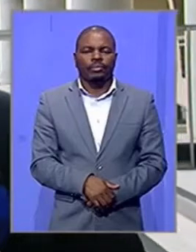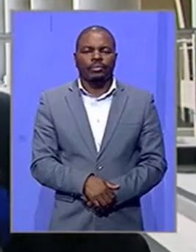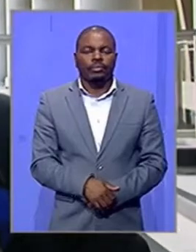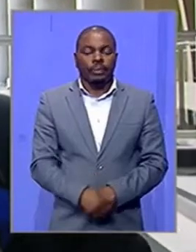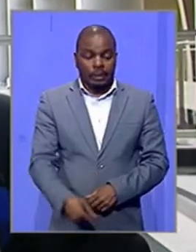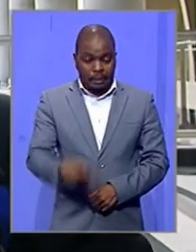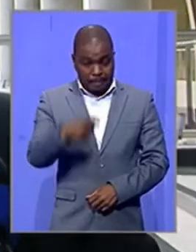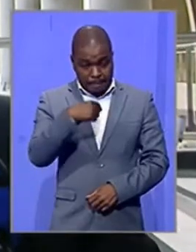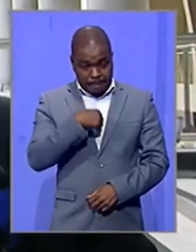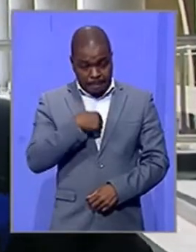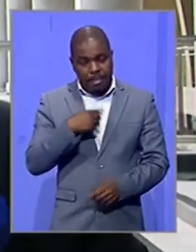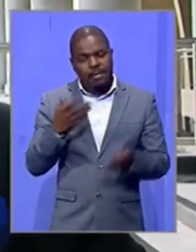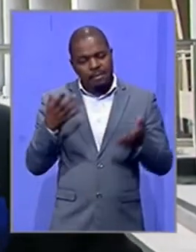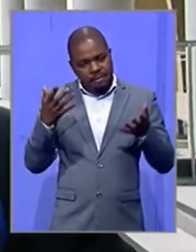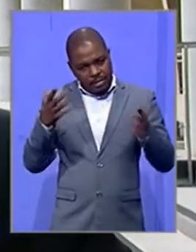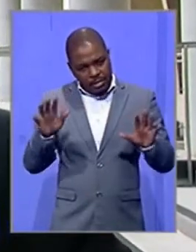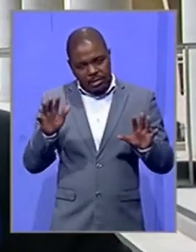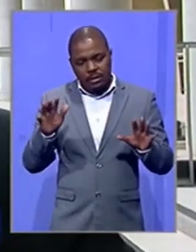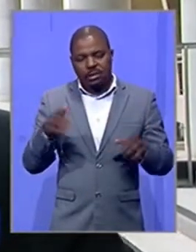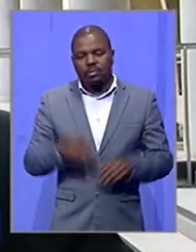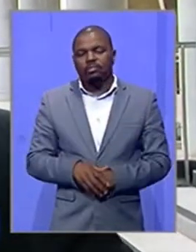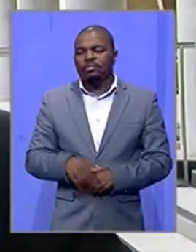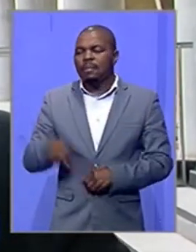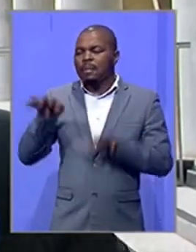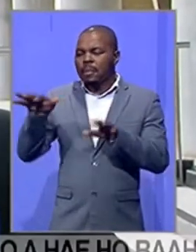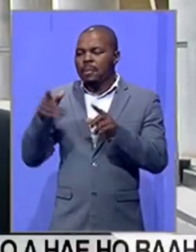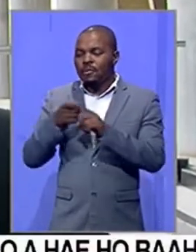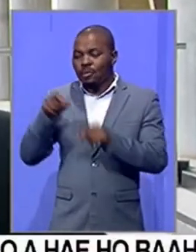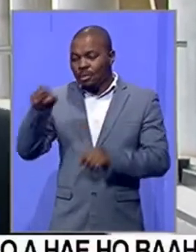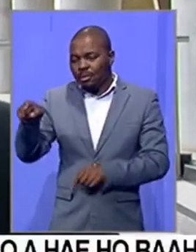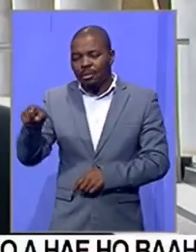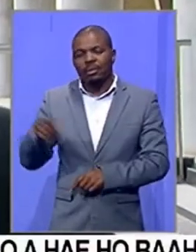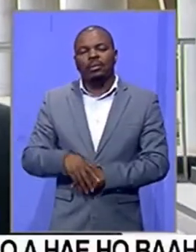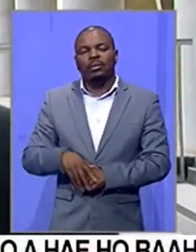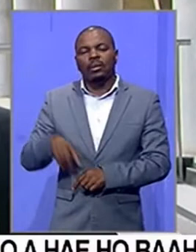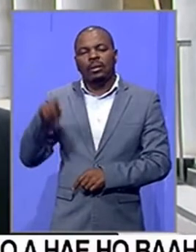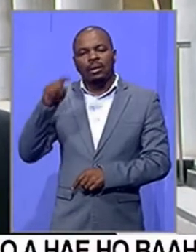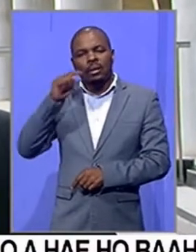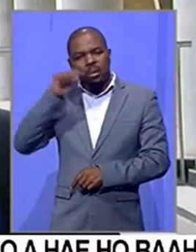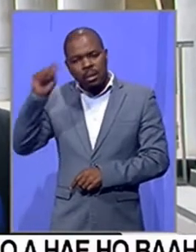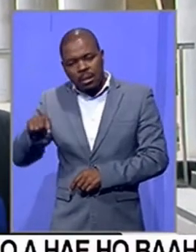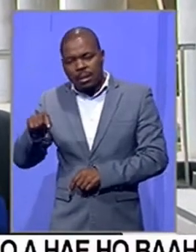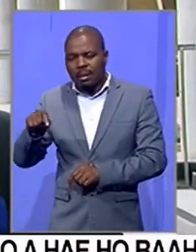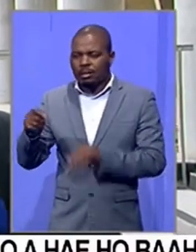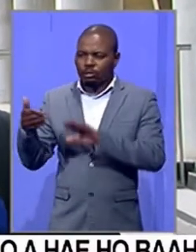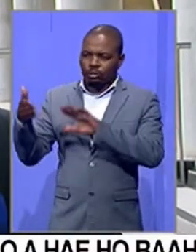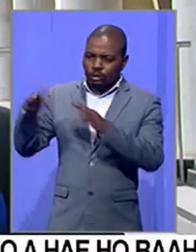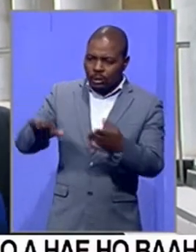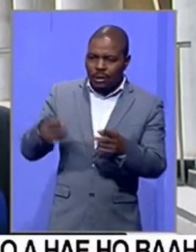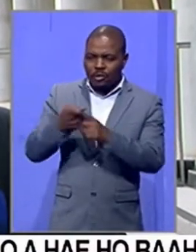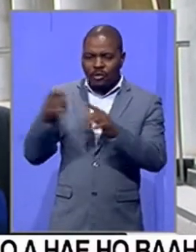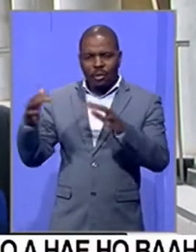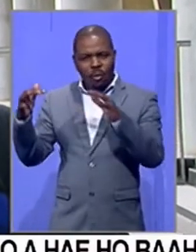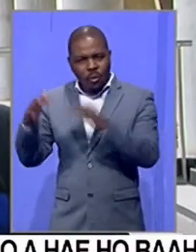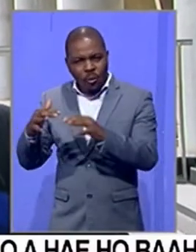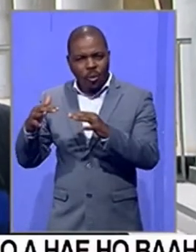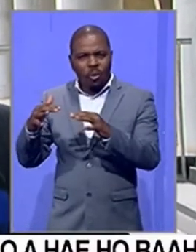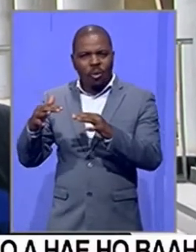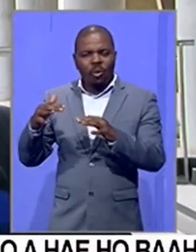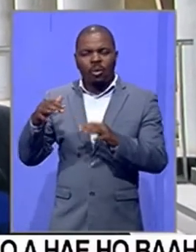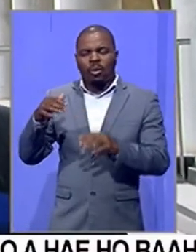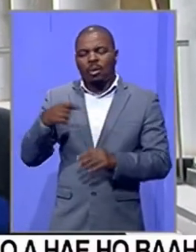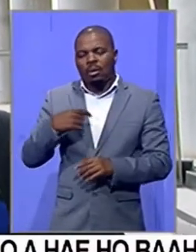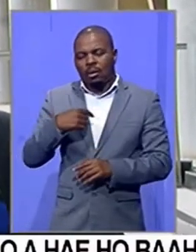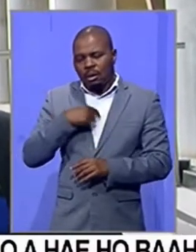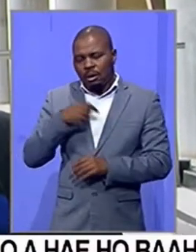I expressed our condolences for the people who have died and are dying in the conflict